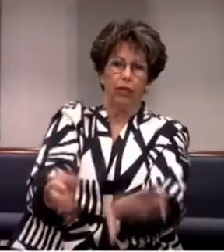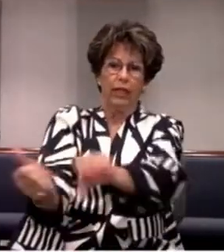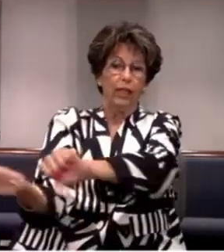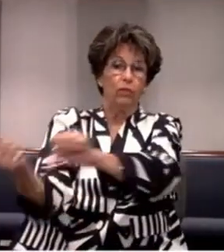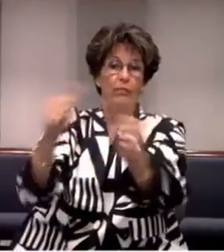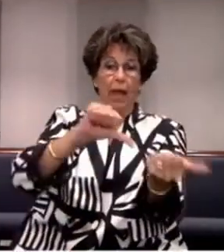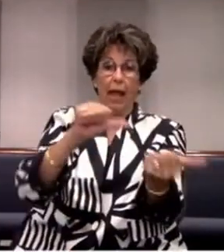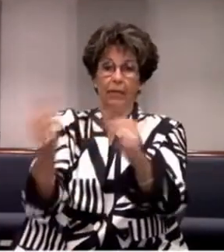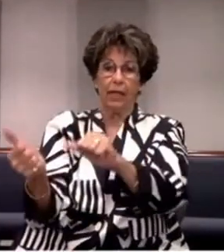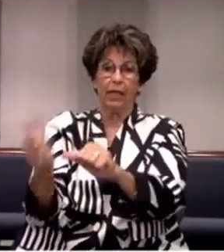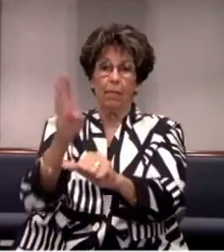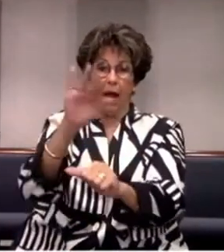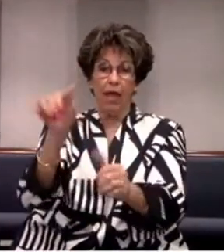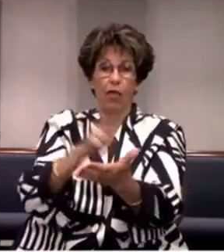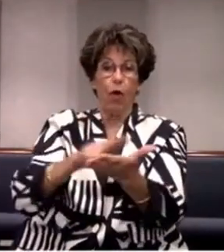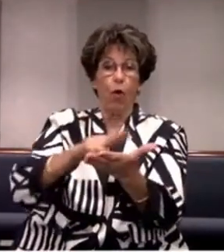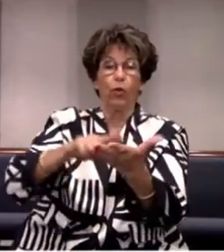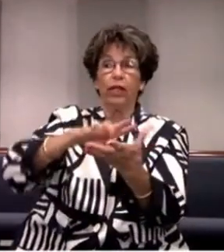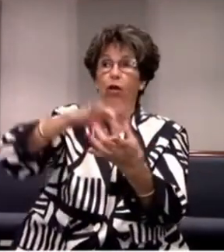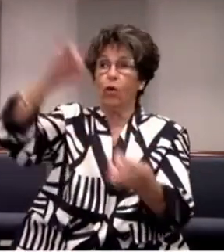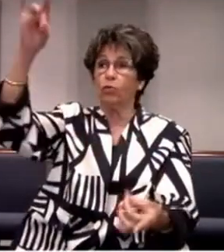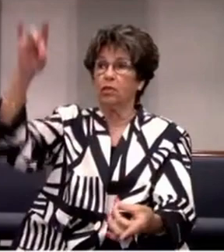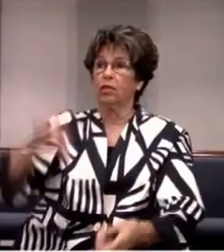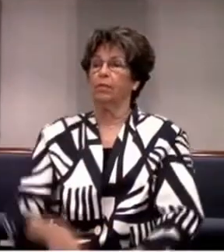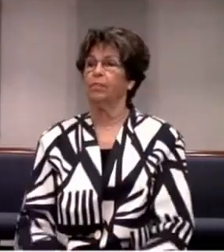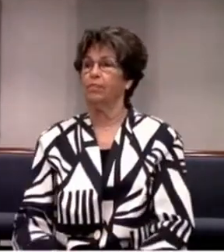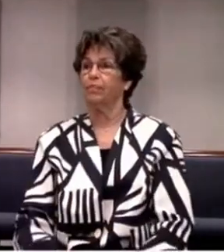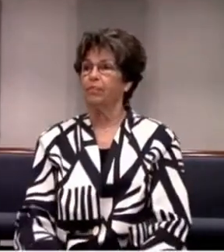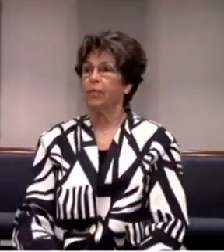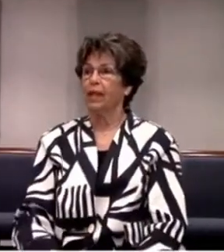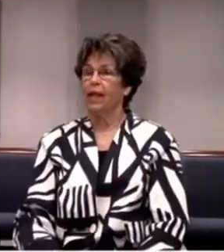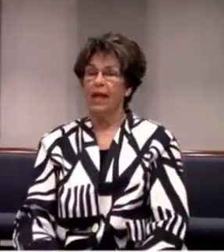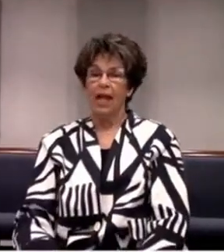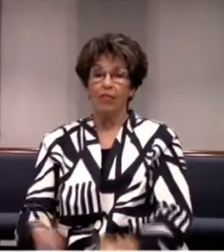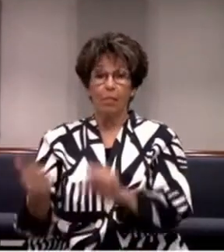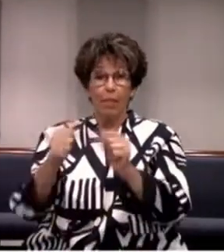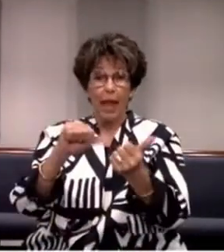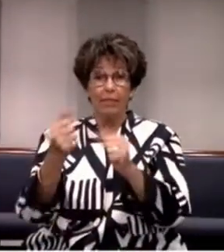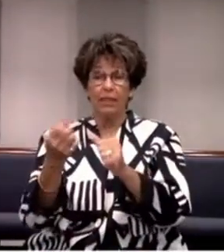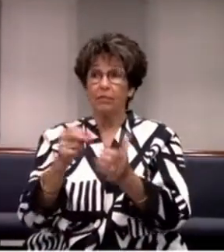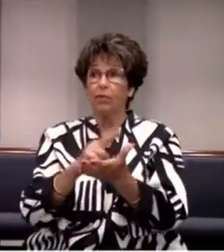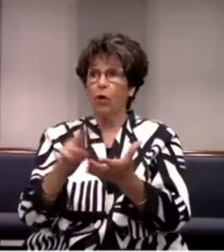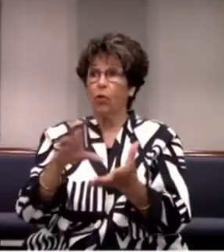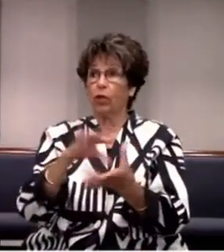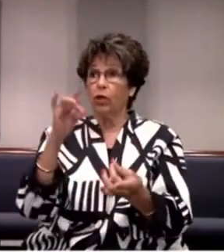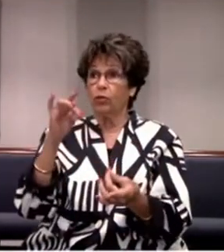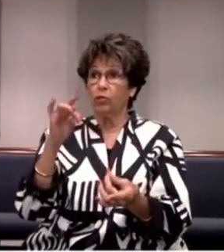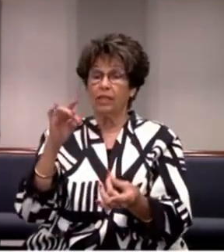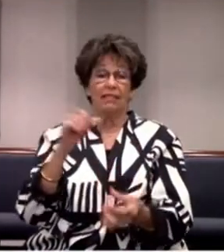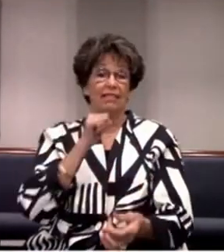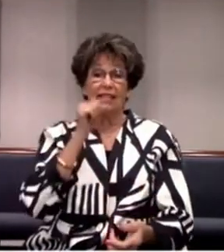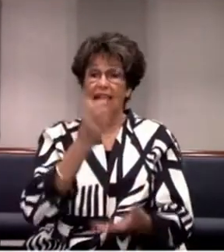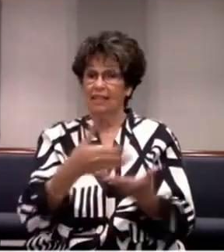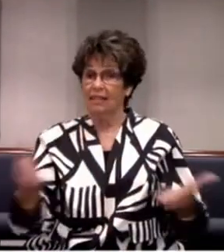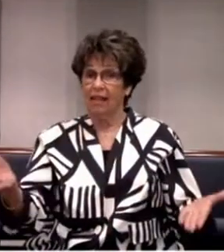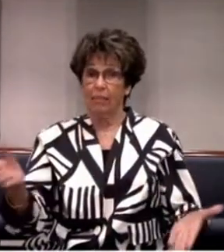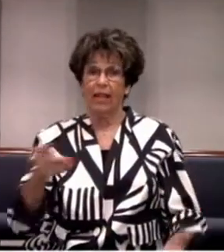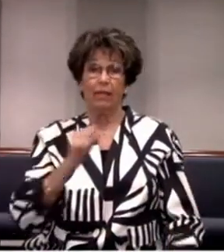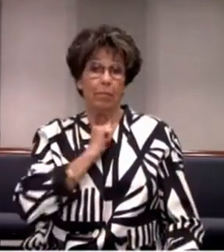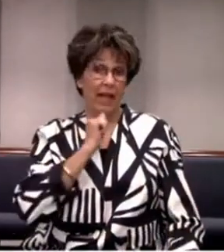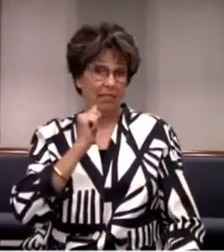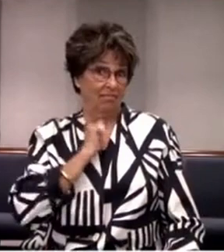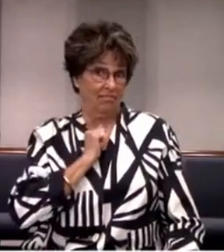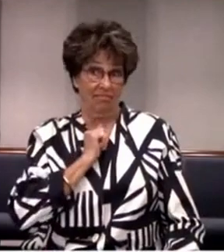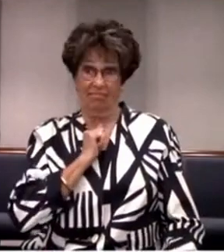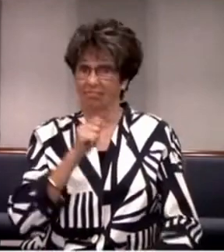baptized by the Holy Ghost. The baptism of the Holy Ghost is not something Pastor Hunter does to you. It's something